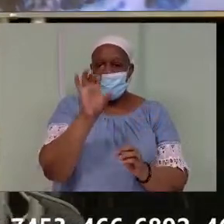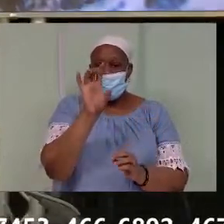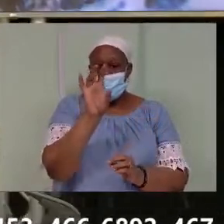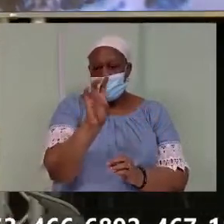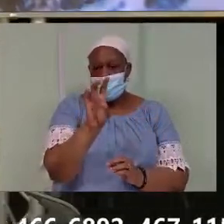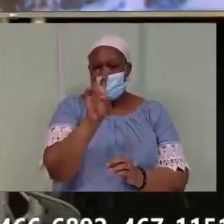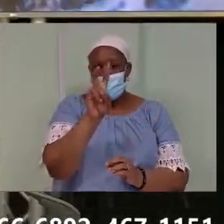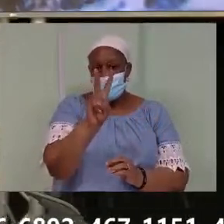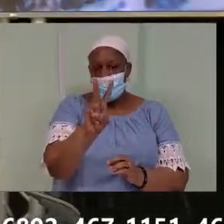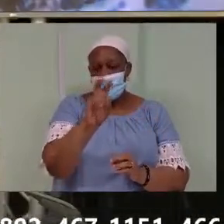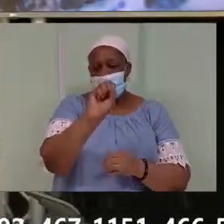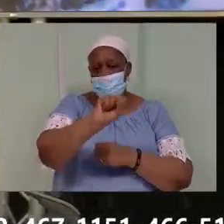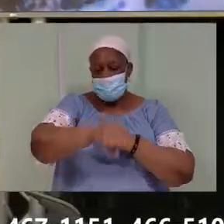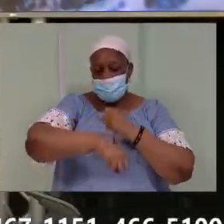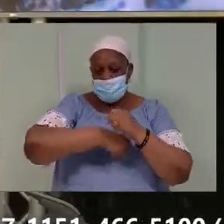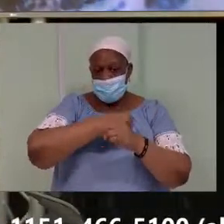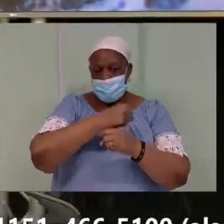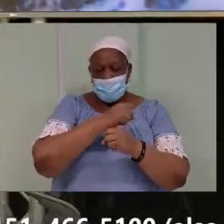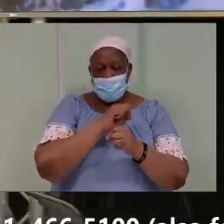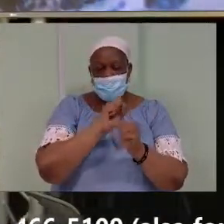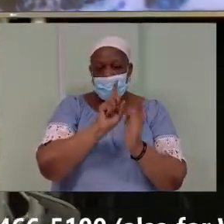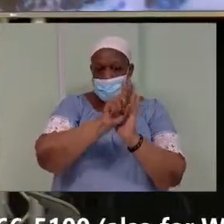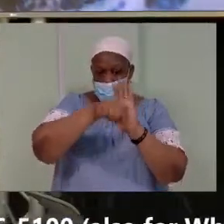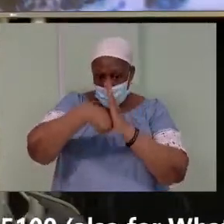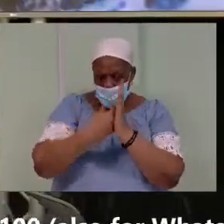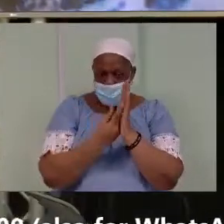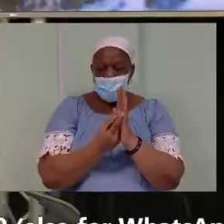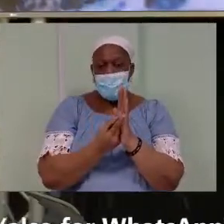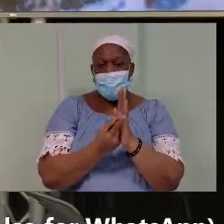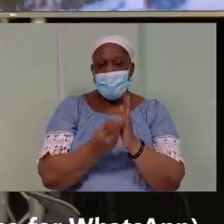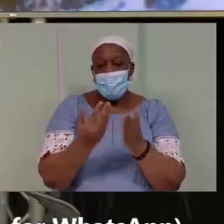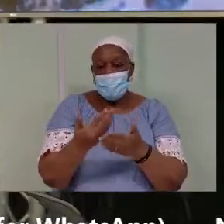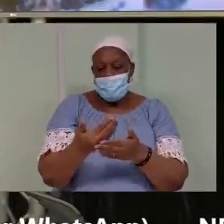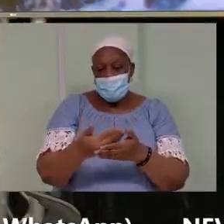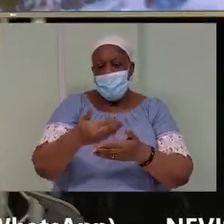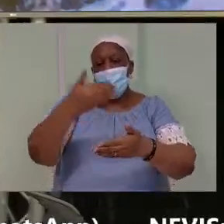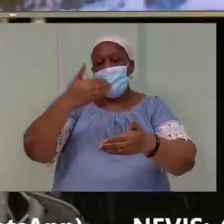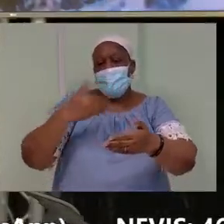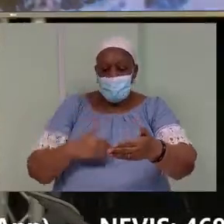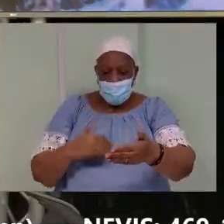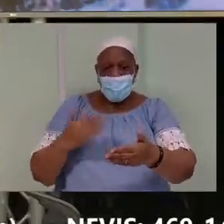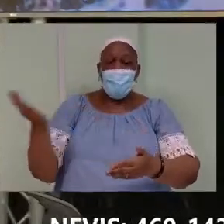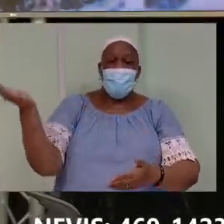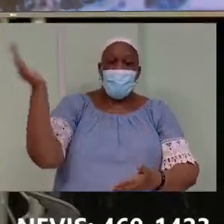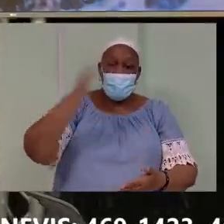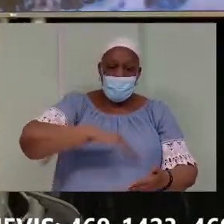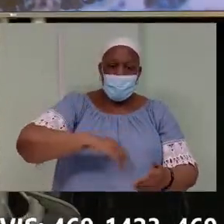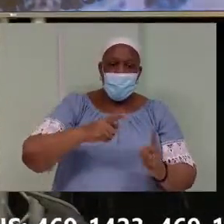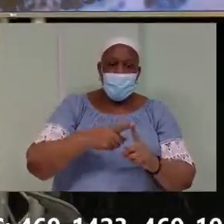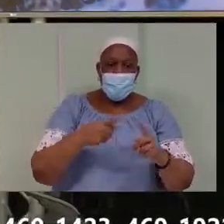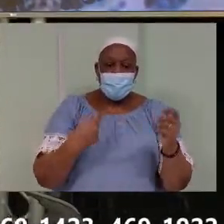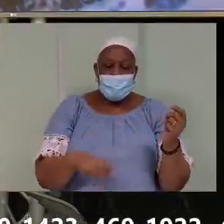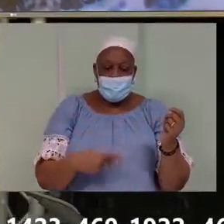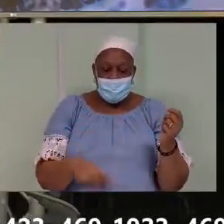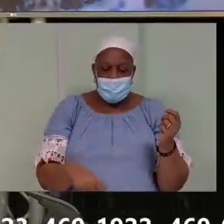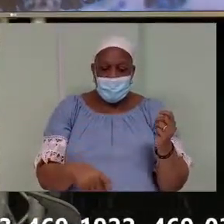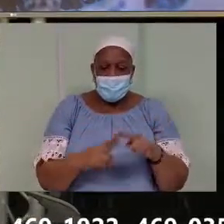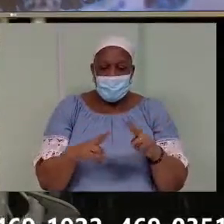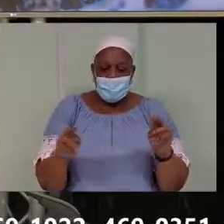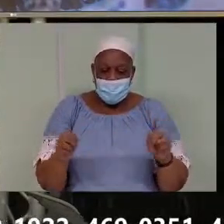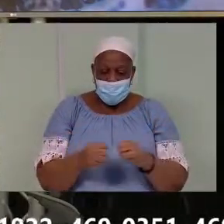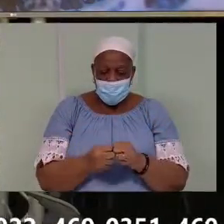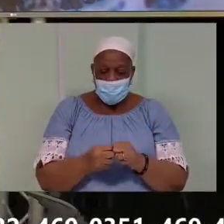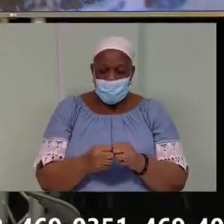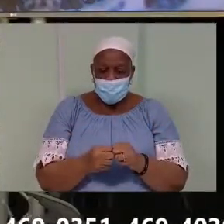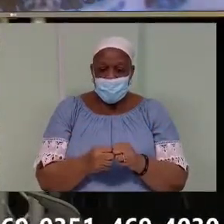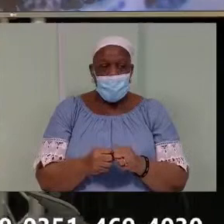to arriving on St. Kitts and Nevis. Again, all incoming passengers returning or coming